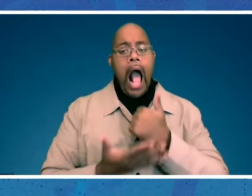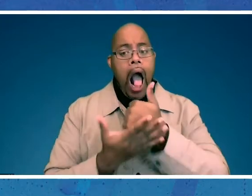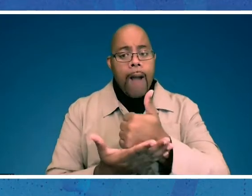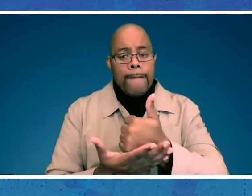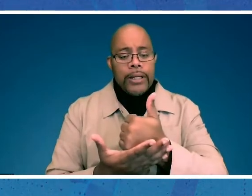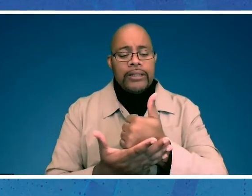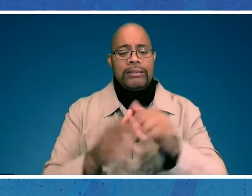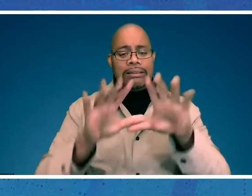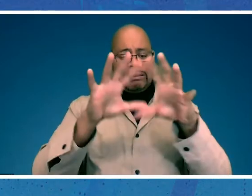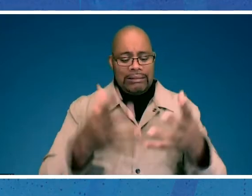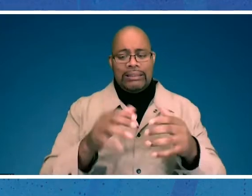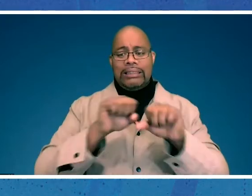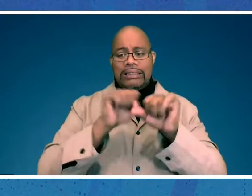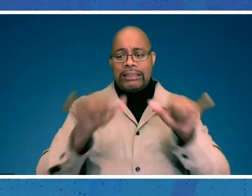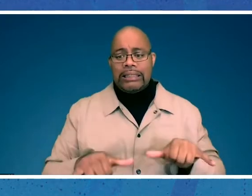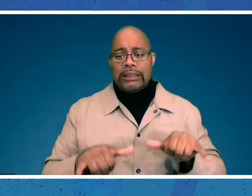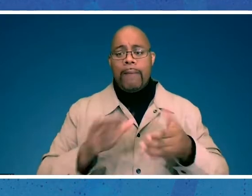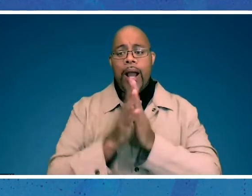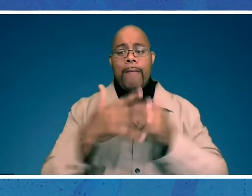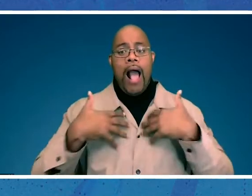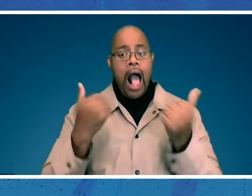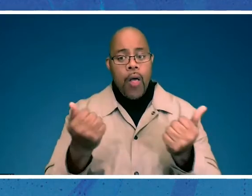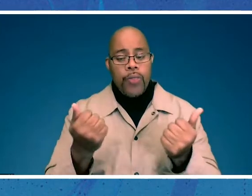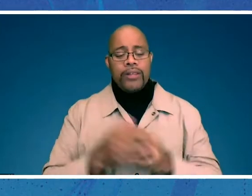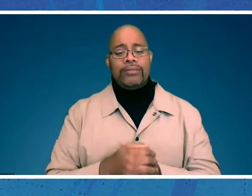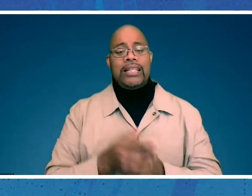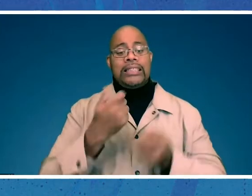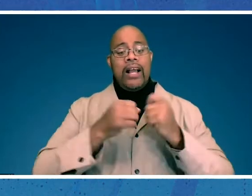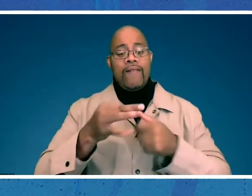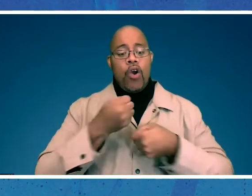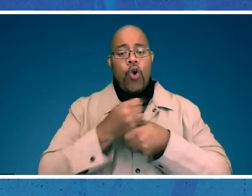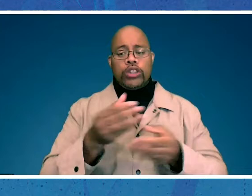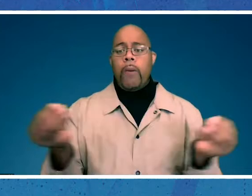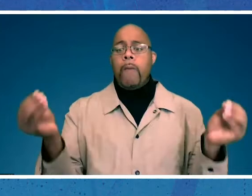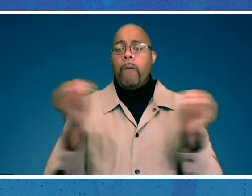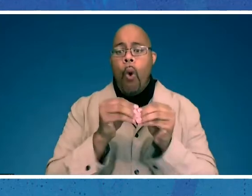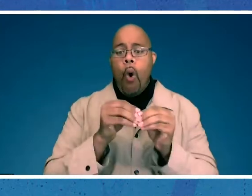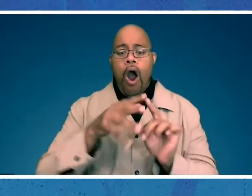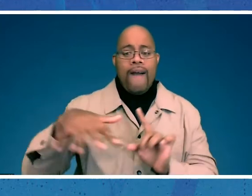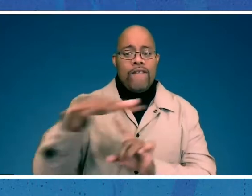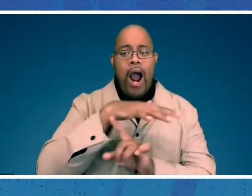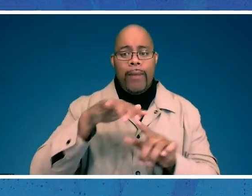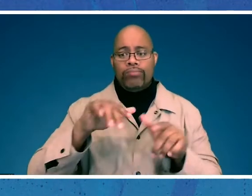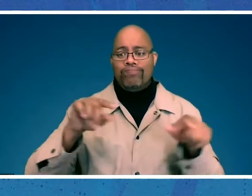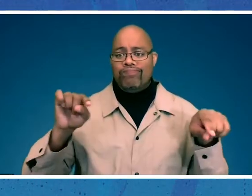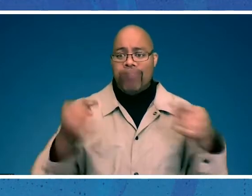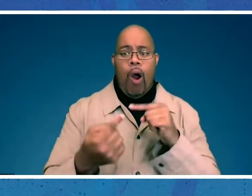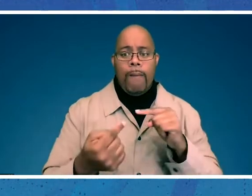their ecosystems become healthier instead of causing more environmental harm.